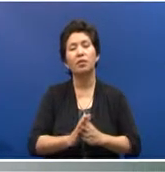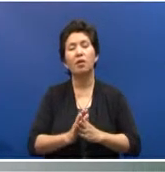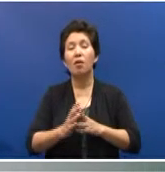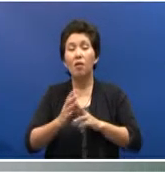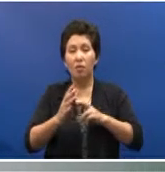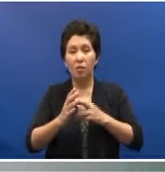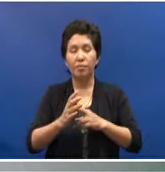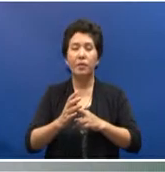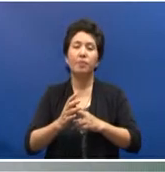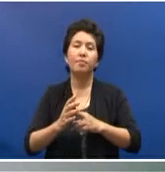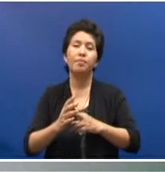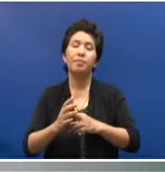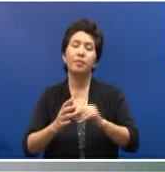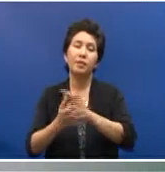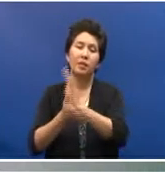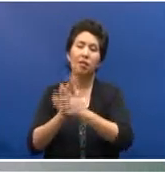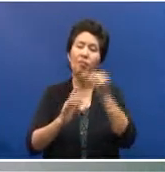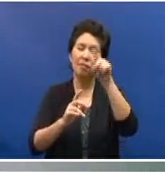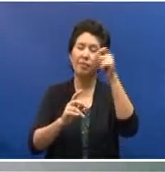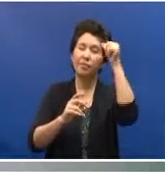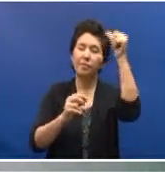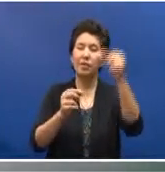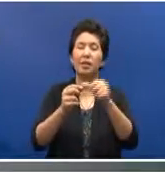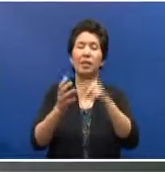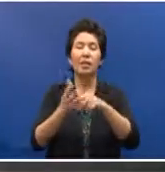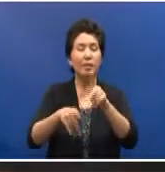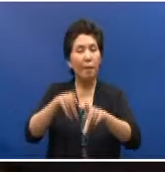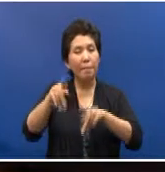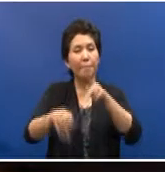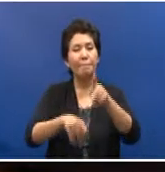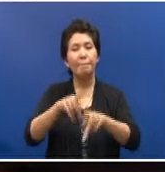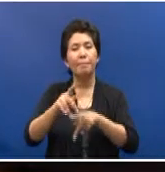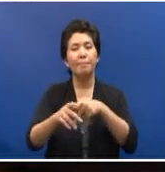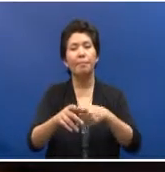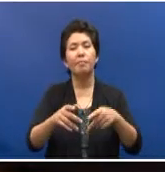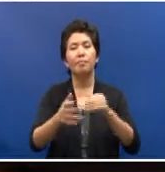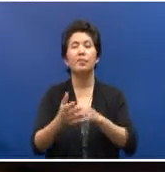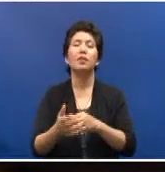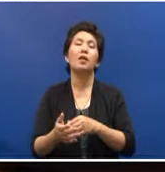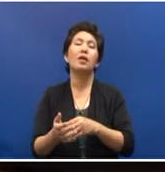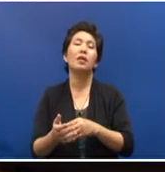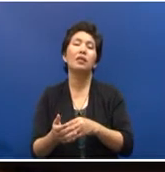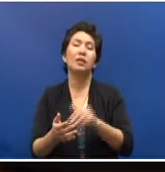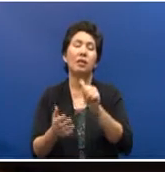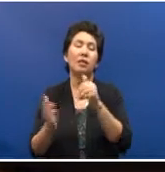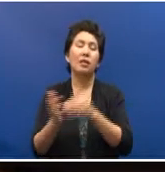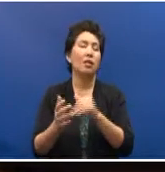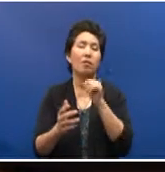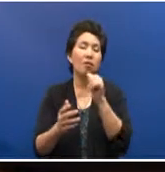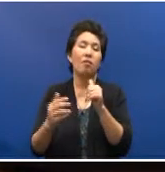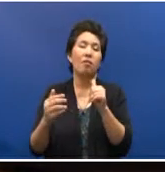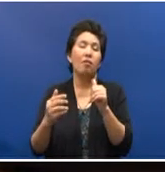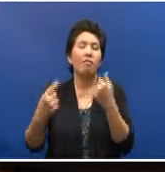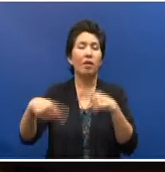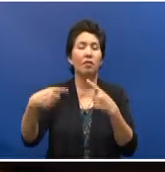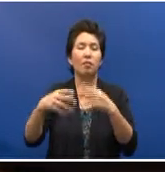resources selfishly. Okay, so you remember that these people, they are egalitarian in nature. Okay, so they are not fighting just to